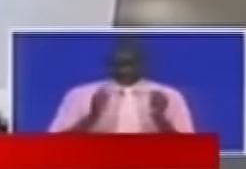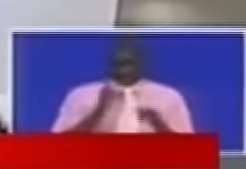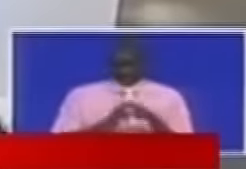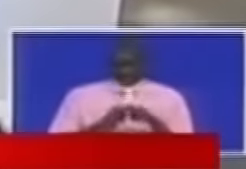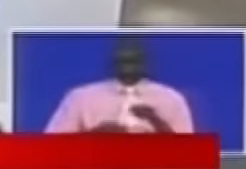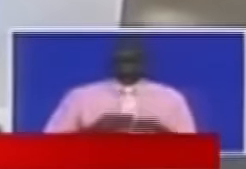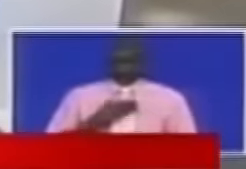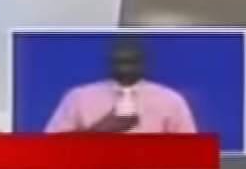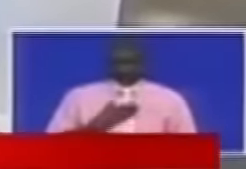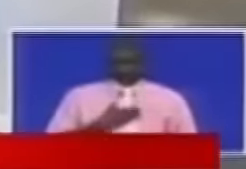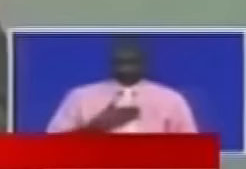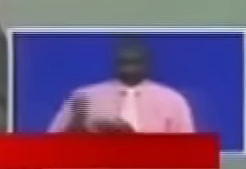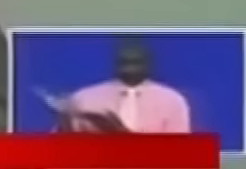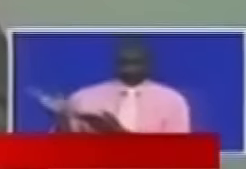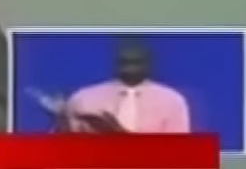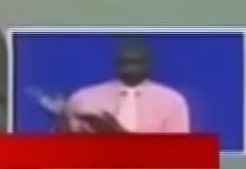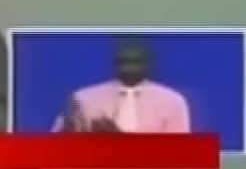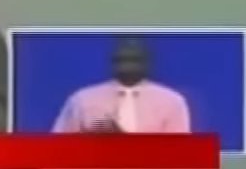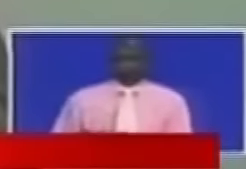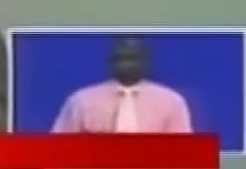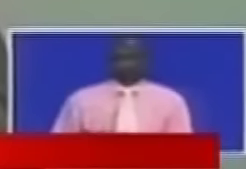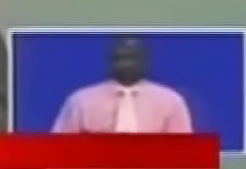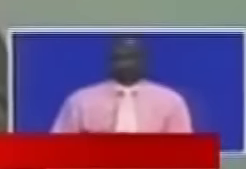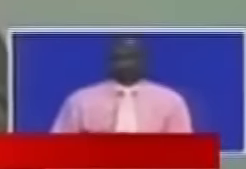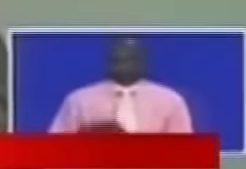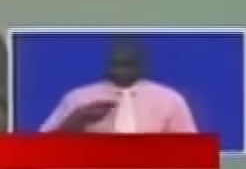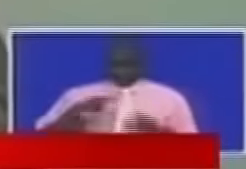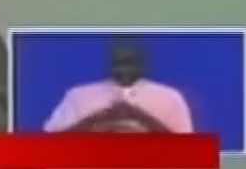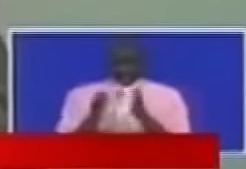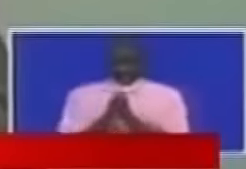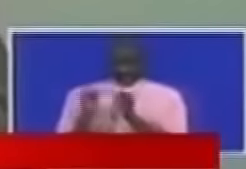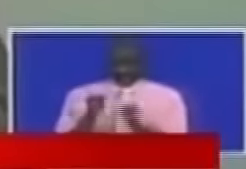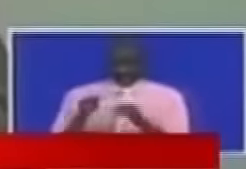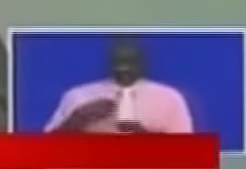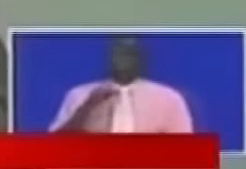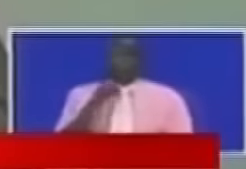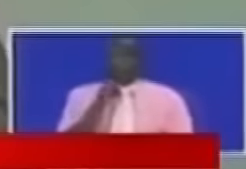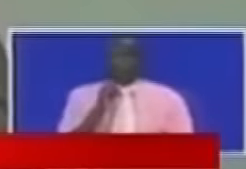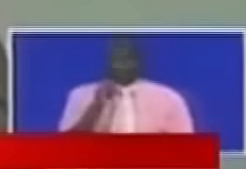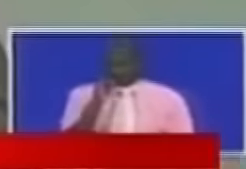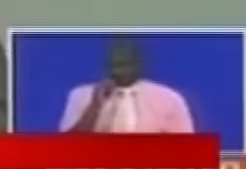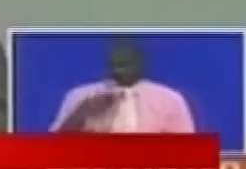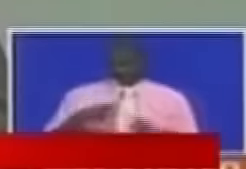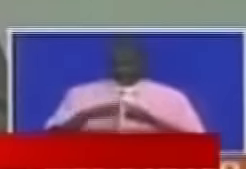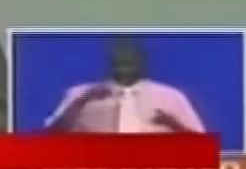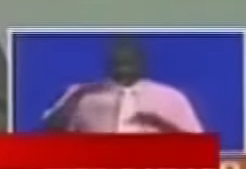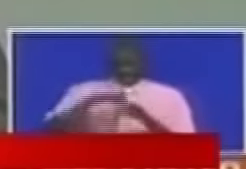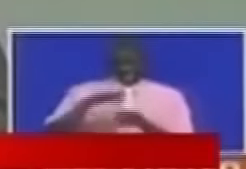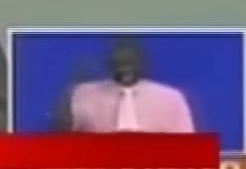those who met and knew him. Friends and colleagues describe him as a gentleman who will be greatly missed.